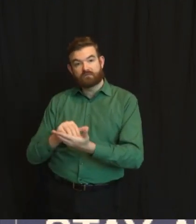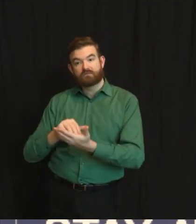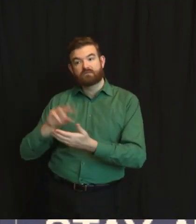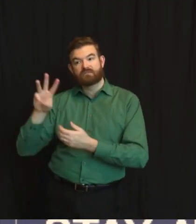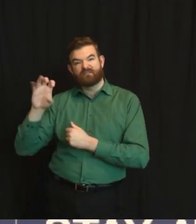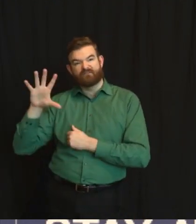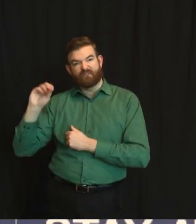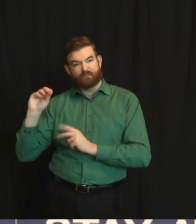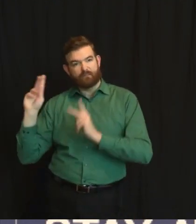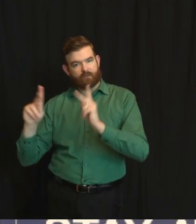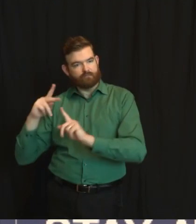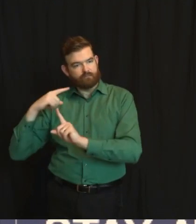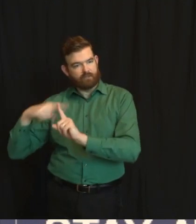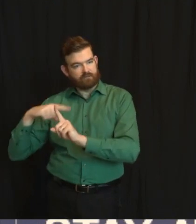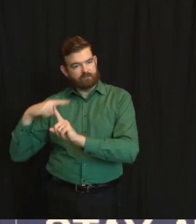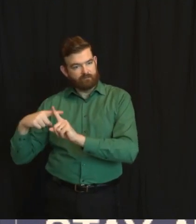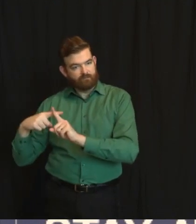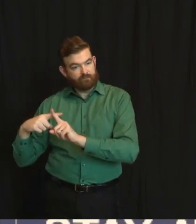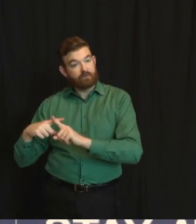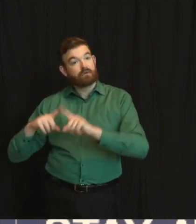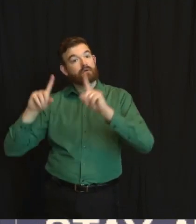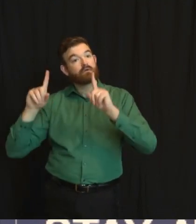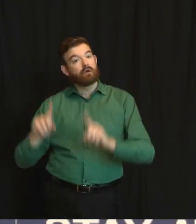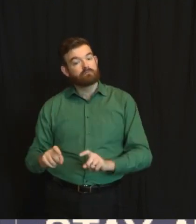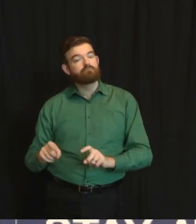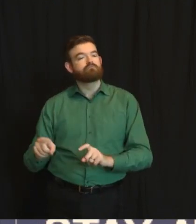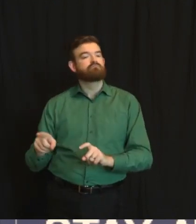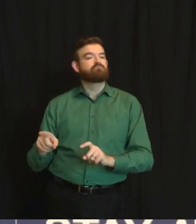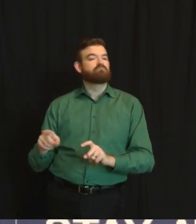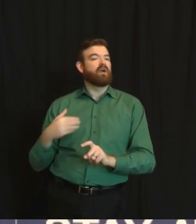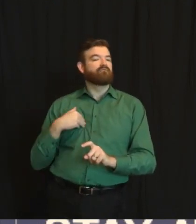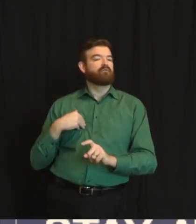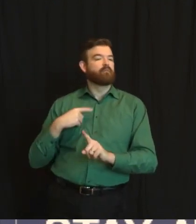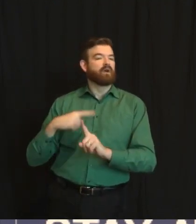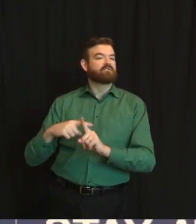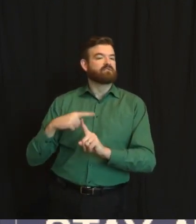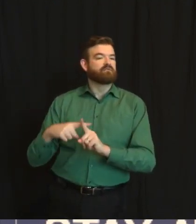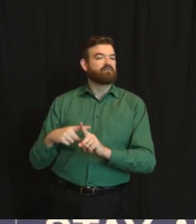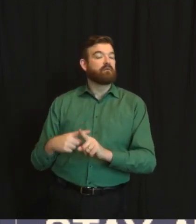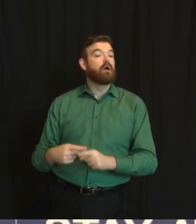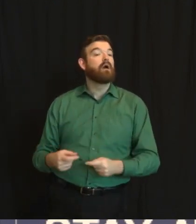83,650 have tested positive. That is a positivity rate of